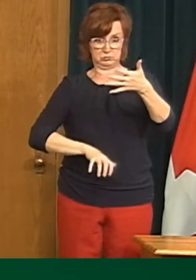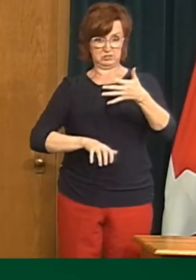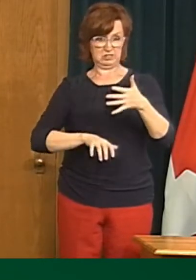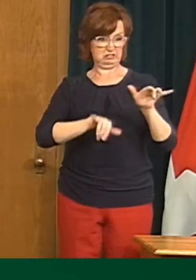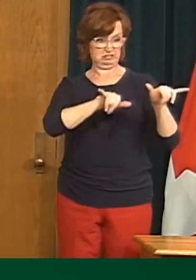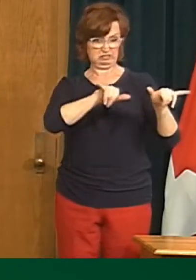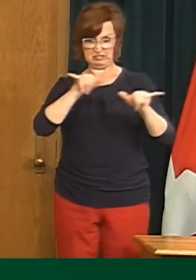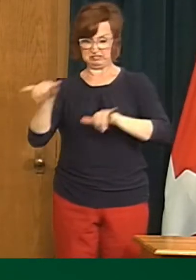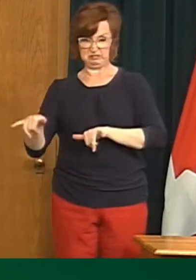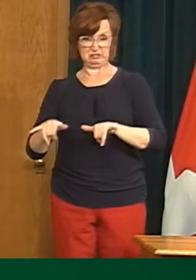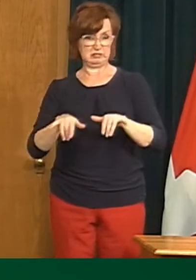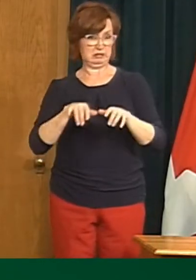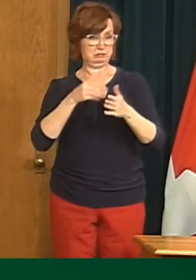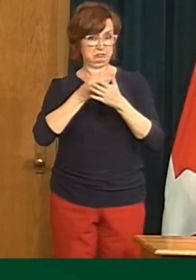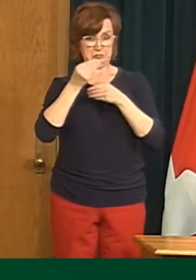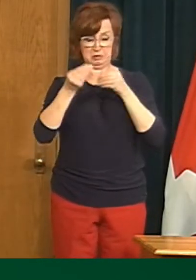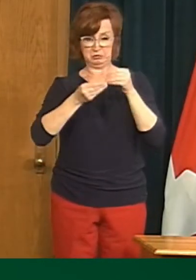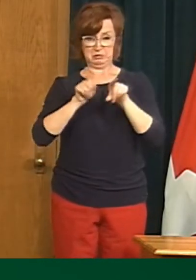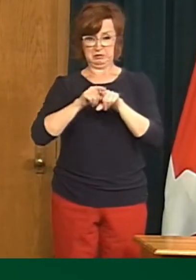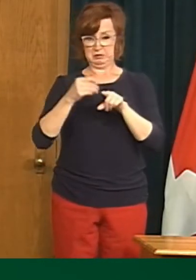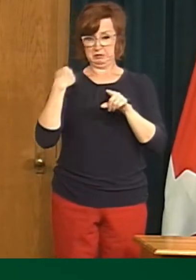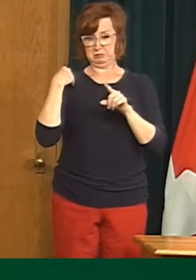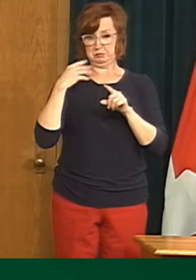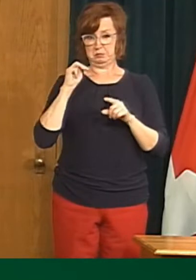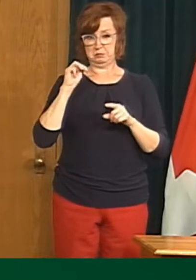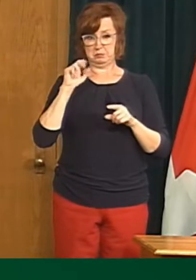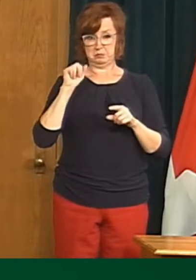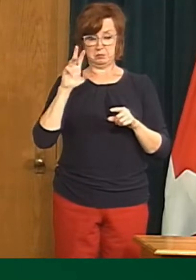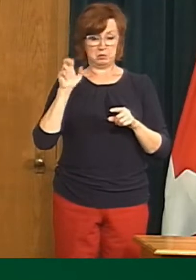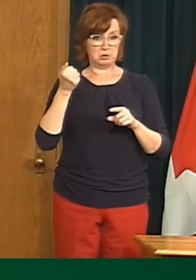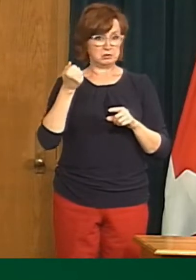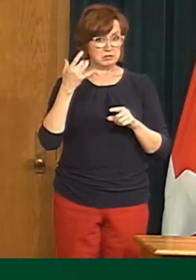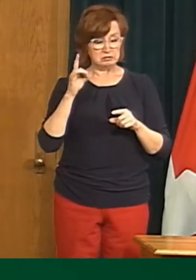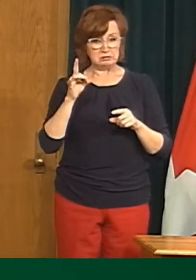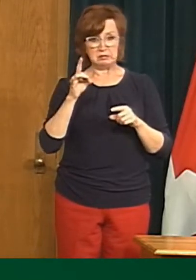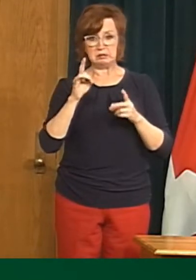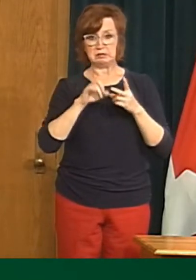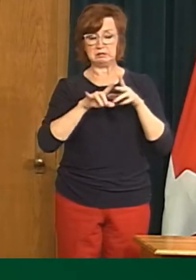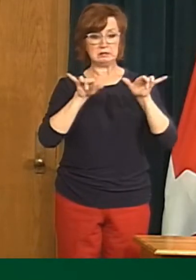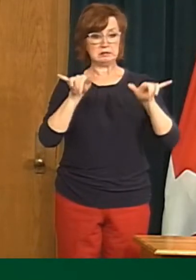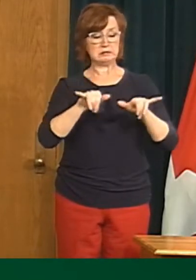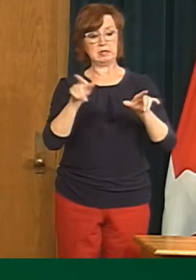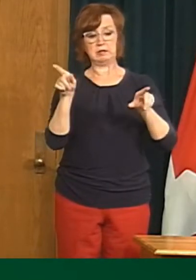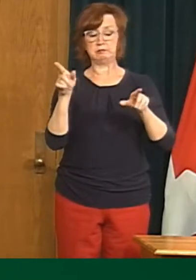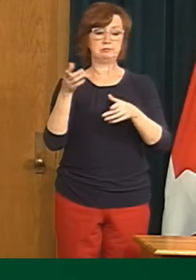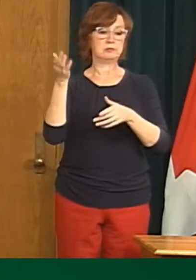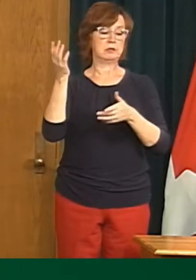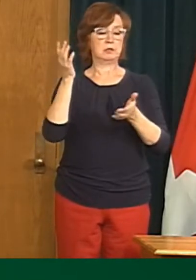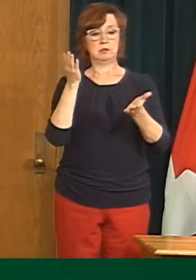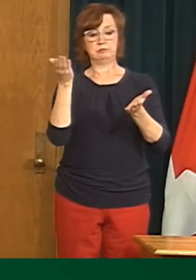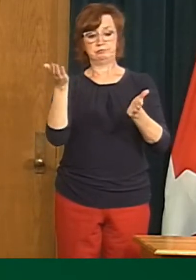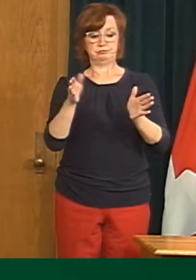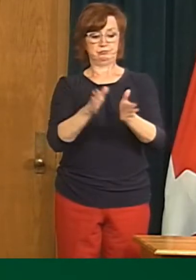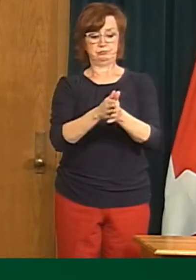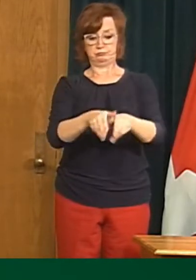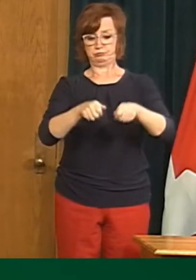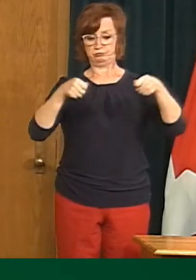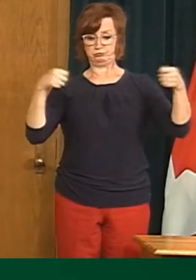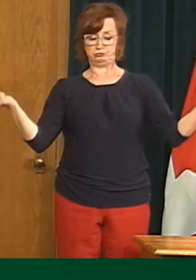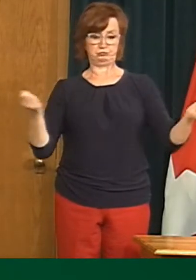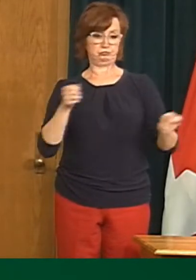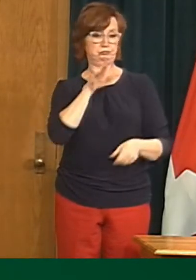projections formally presented in the legislature? Will it be followed by the usual budget speech address, or will there be sort of limits